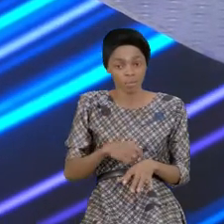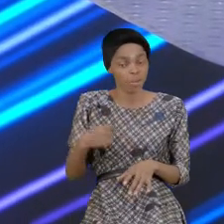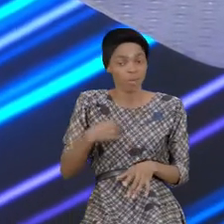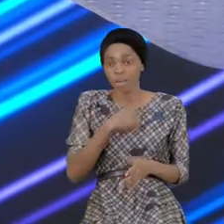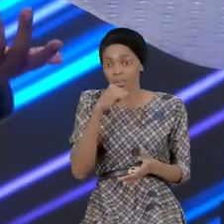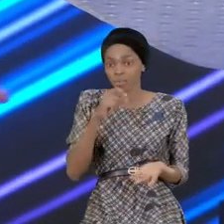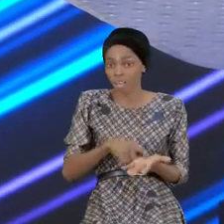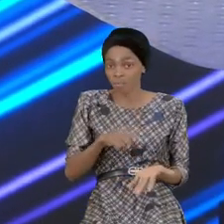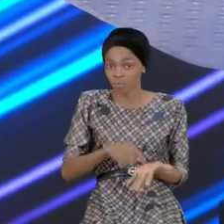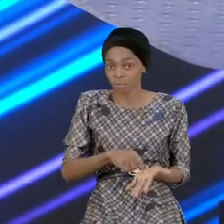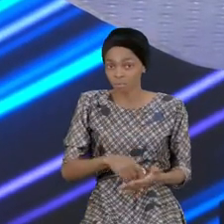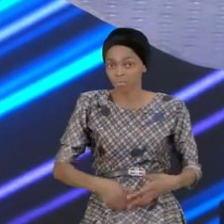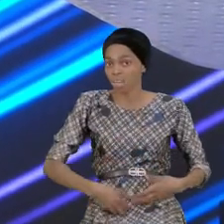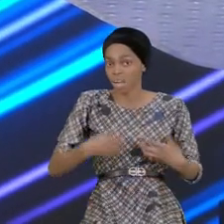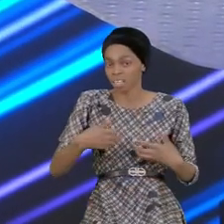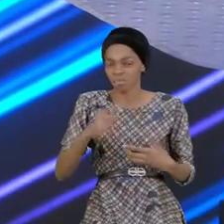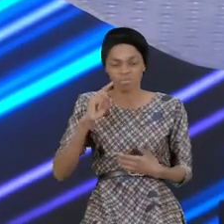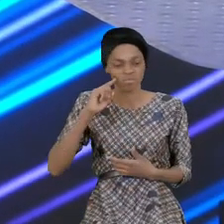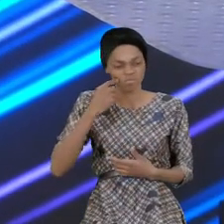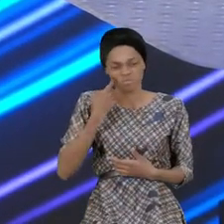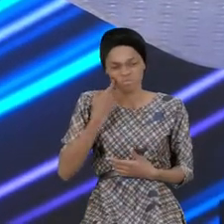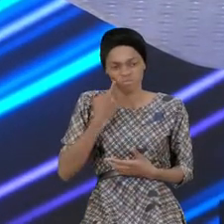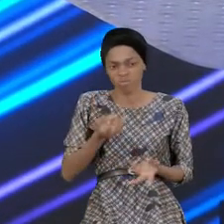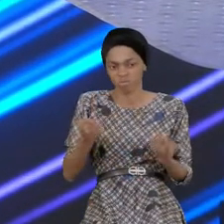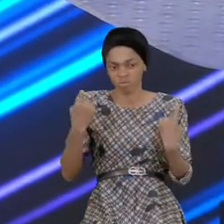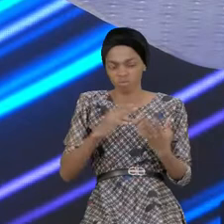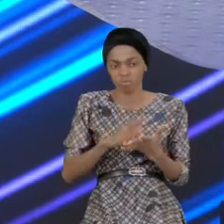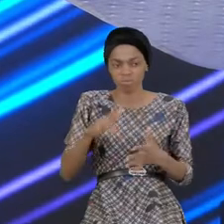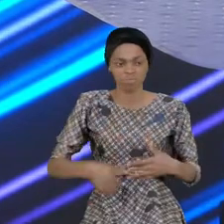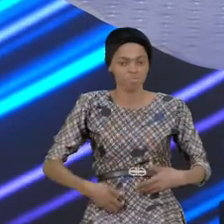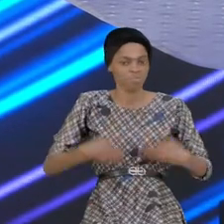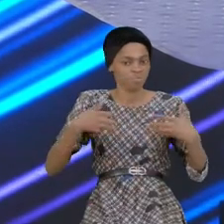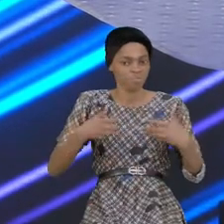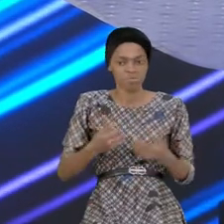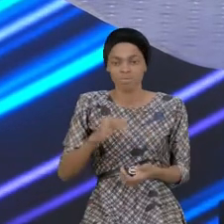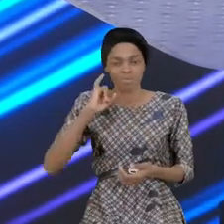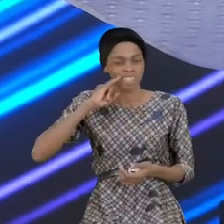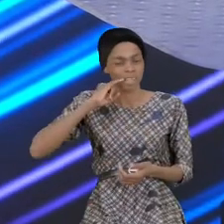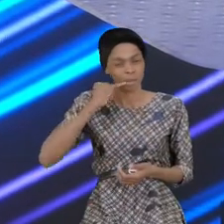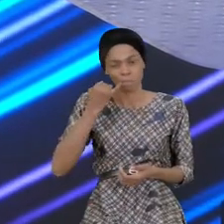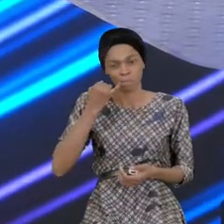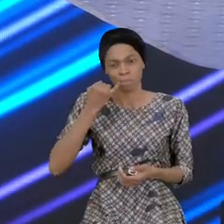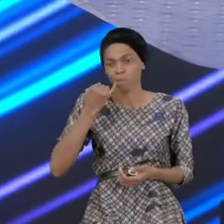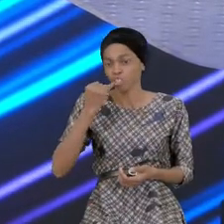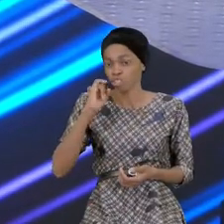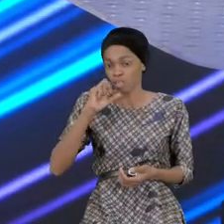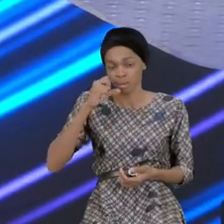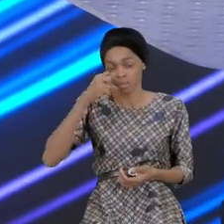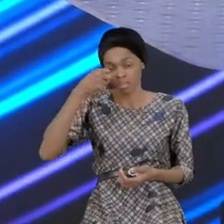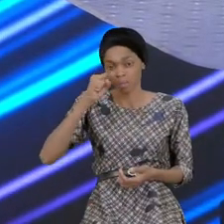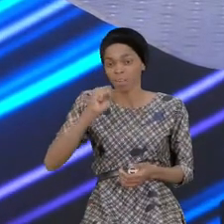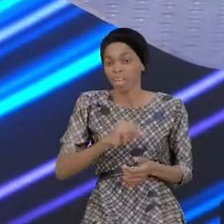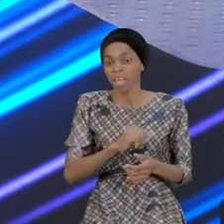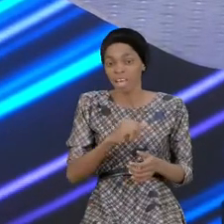anger, bitterness, vainglory, provocation, envy, jealousy,